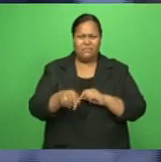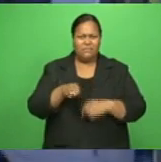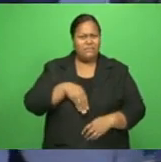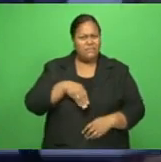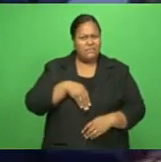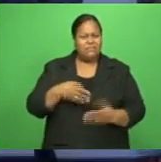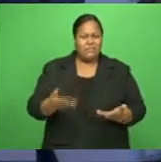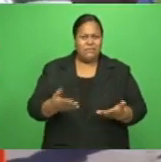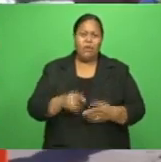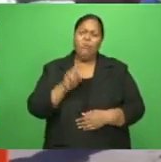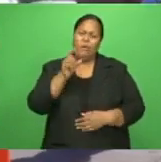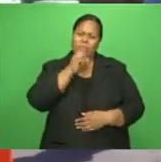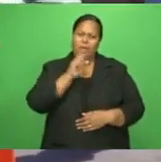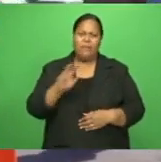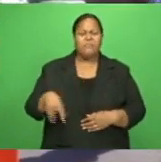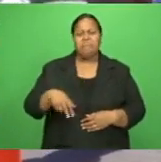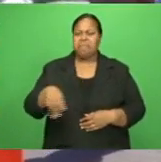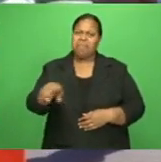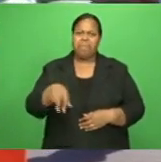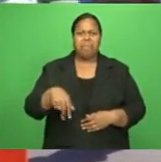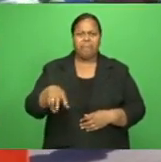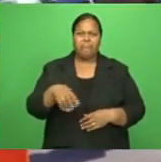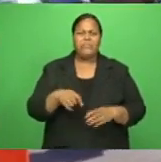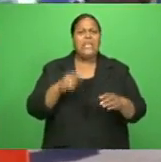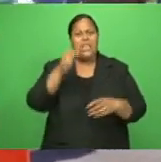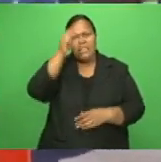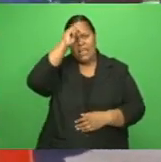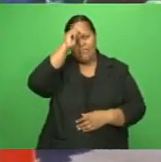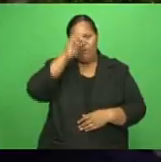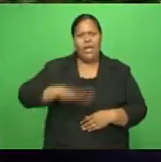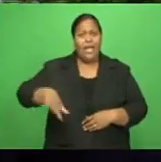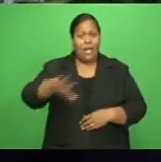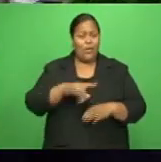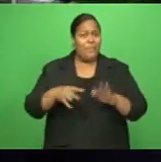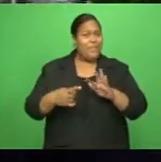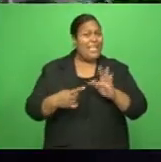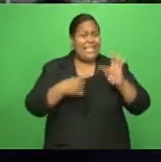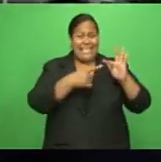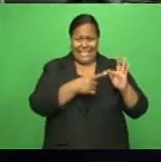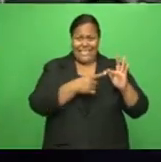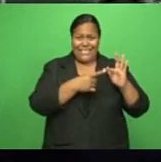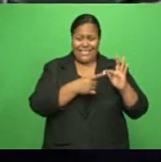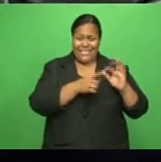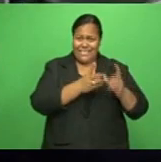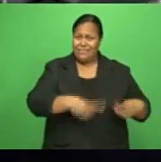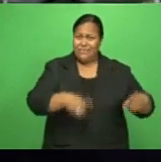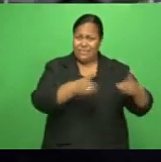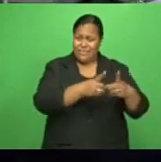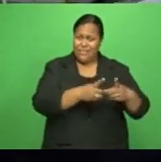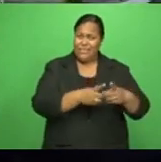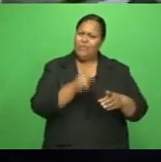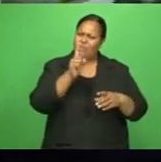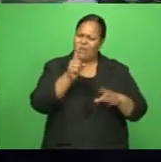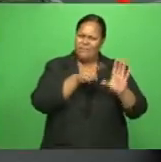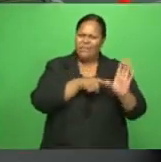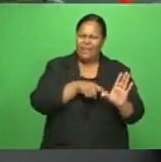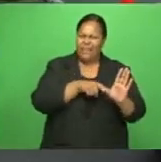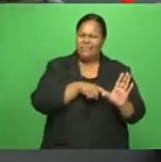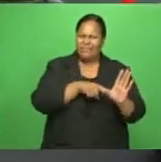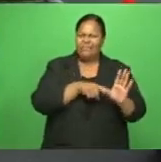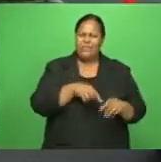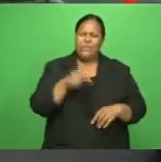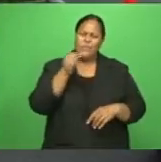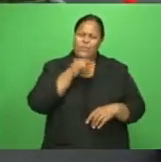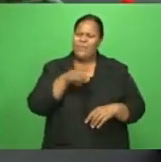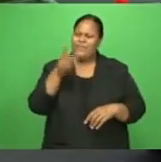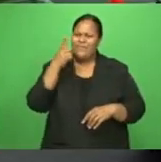the Tavua area. 10 cases were recorded in the Eastern Division, including a juvenile who was found with 3 others in Nausori